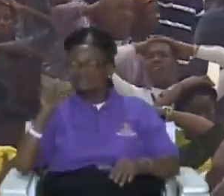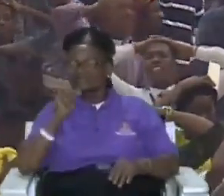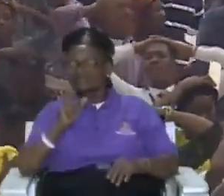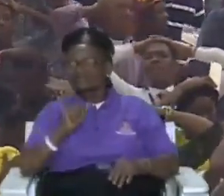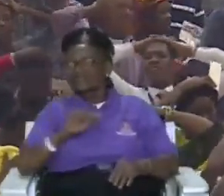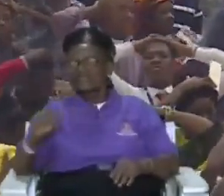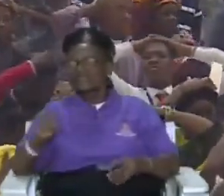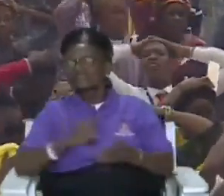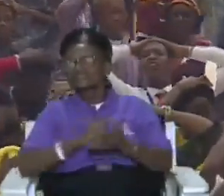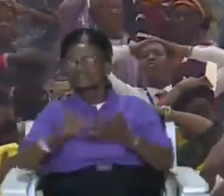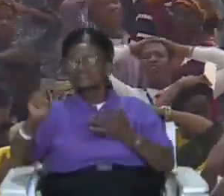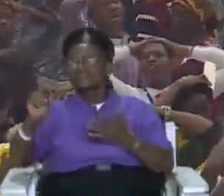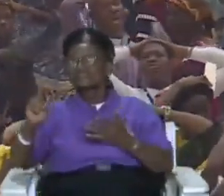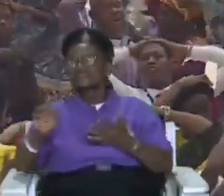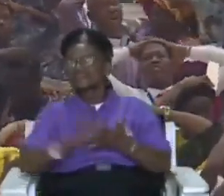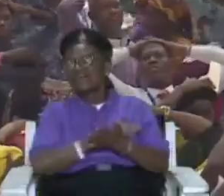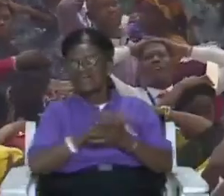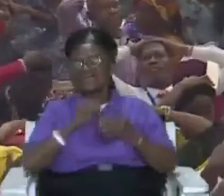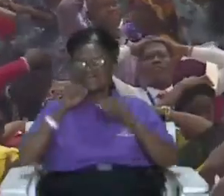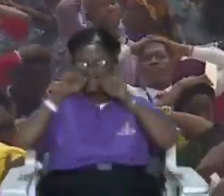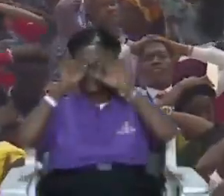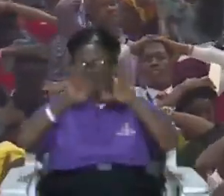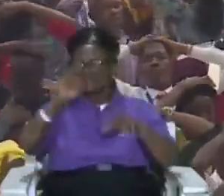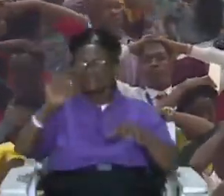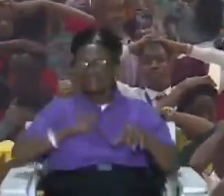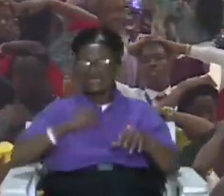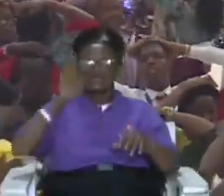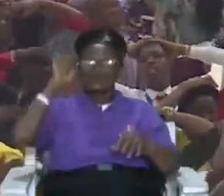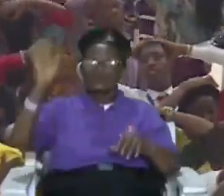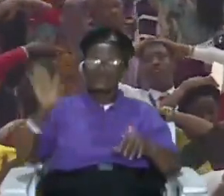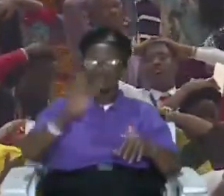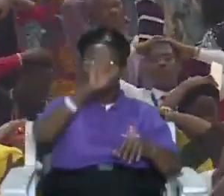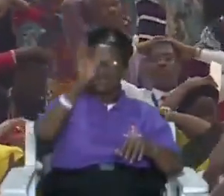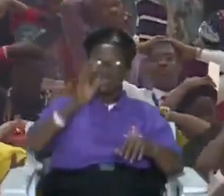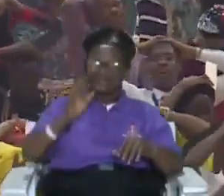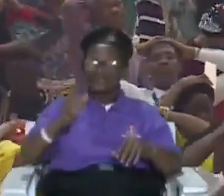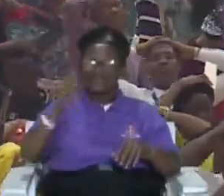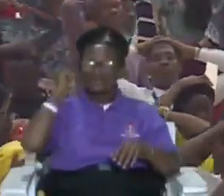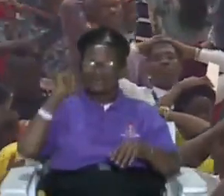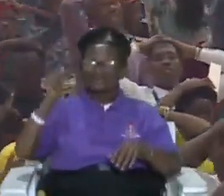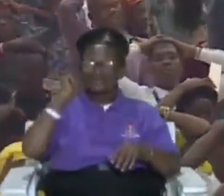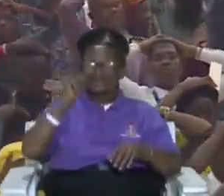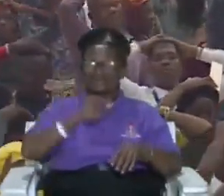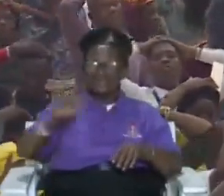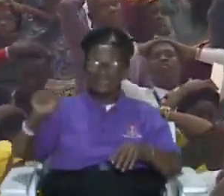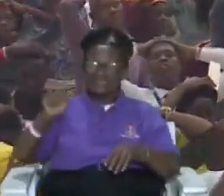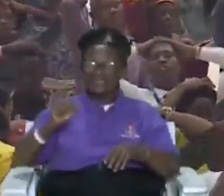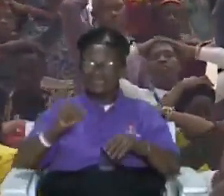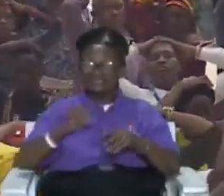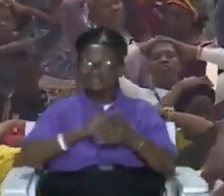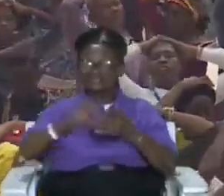blessing. I decree in the mighty name of Jesus.